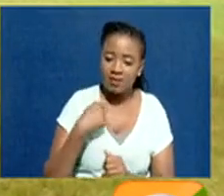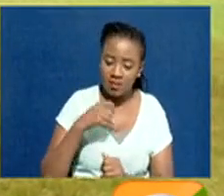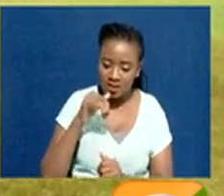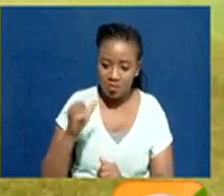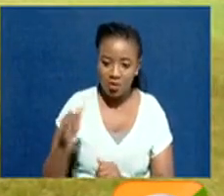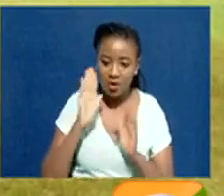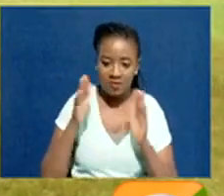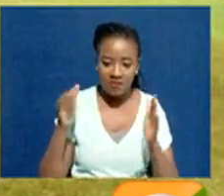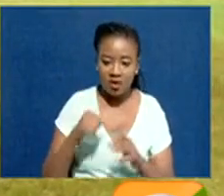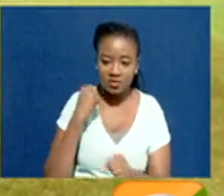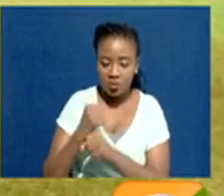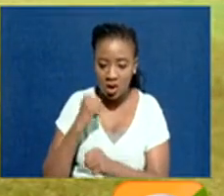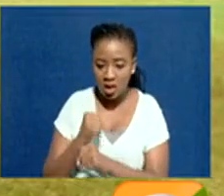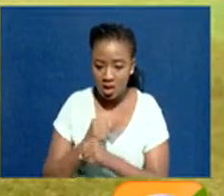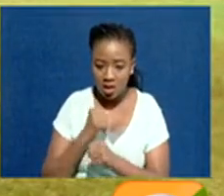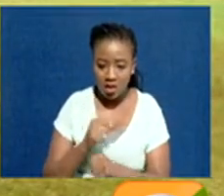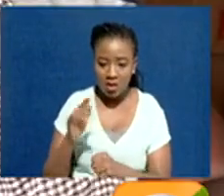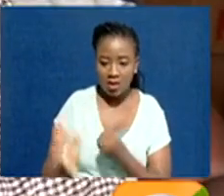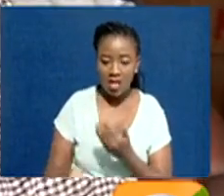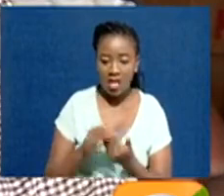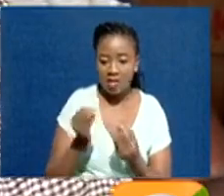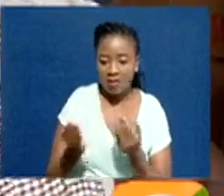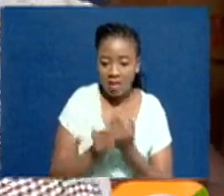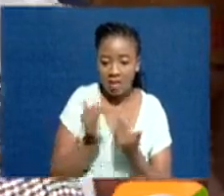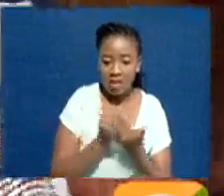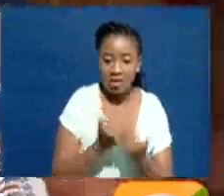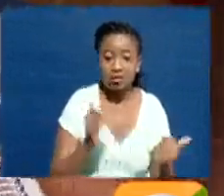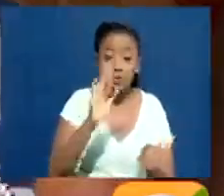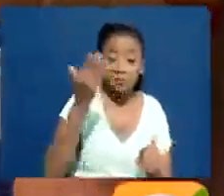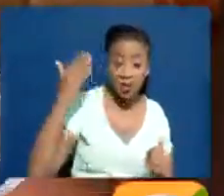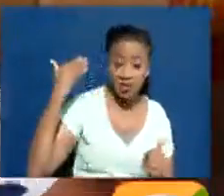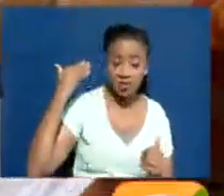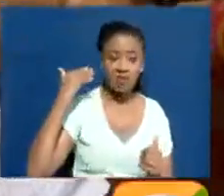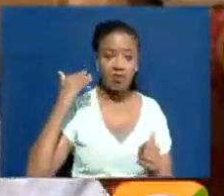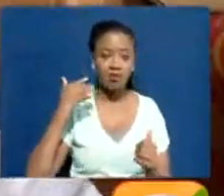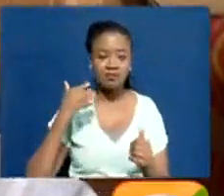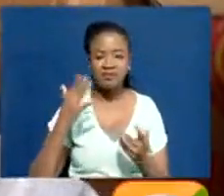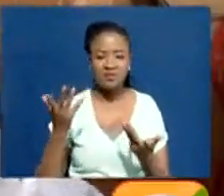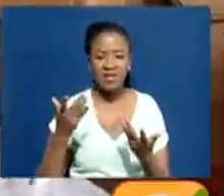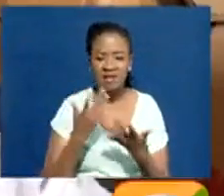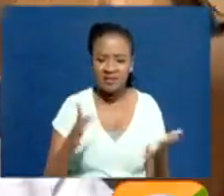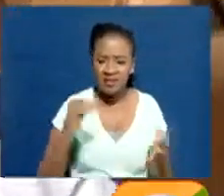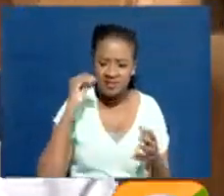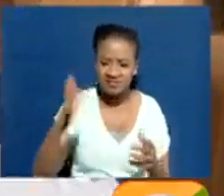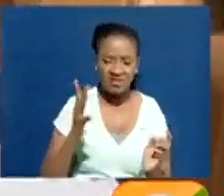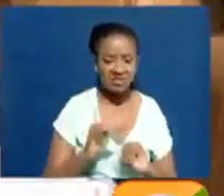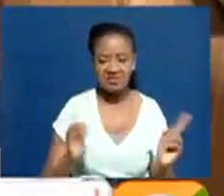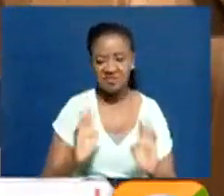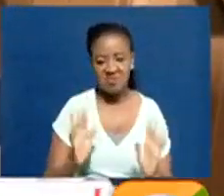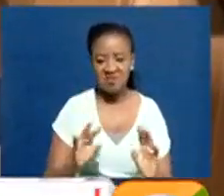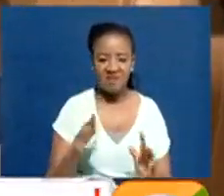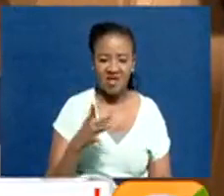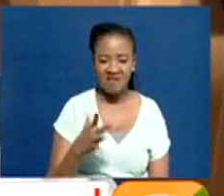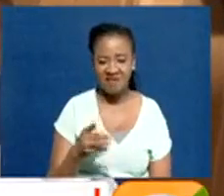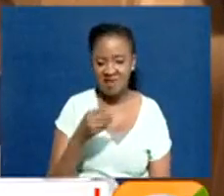as a parent keeps her on the move. Kitambo, kulingana na vile gharama iko kwa juu sana, ulikuwa at least